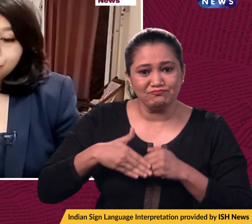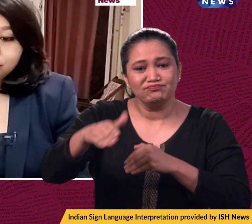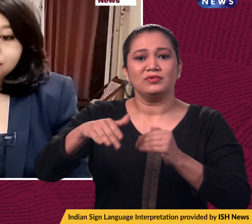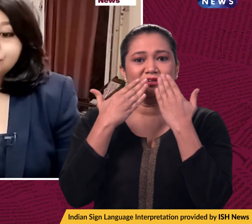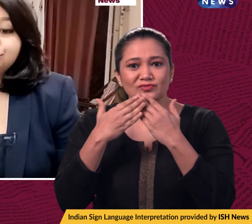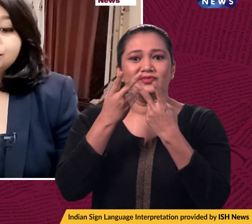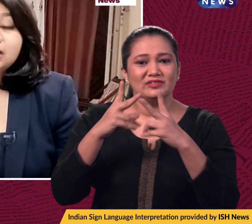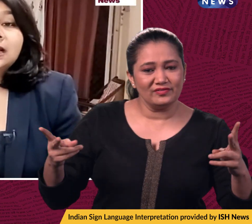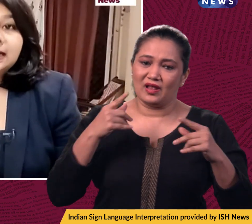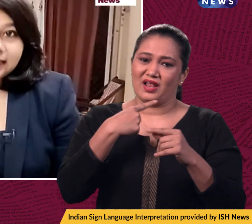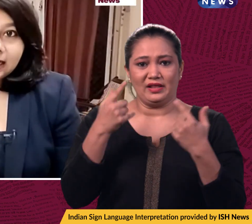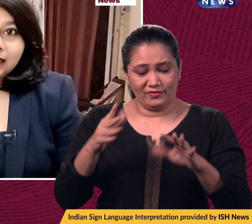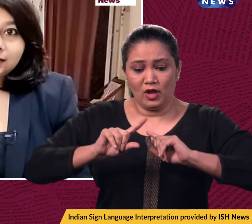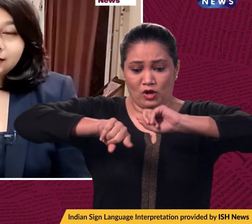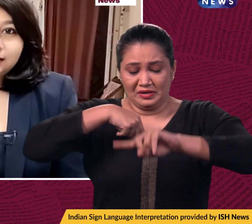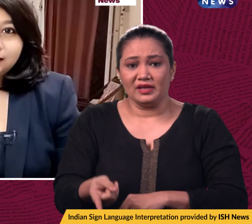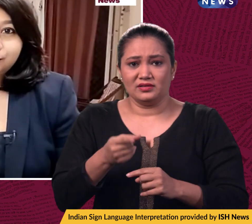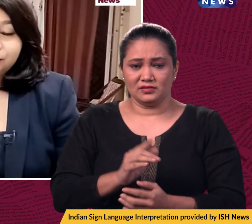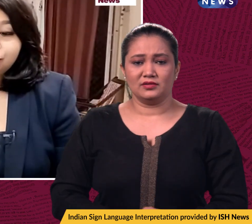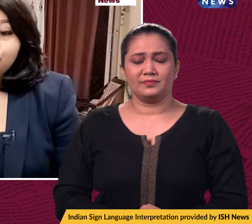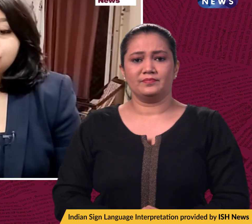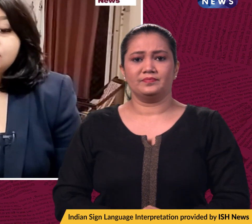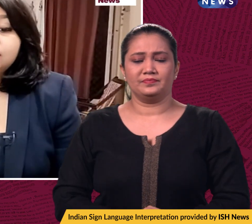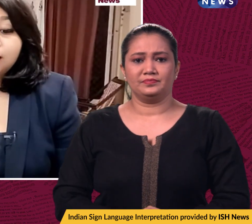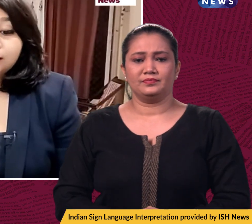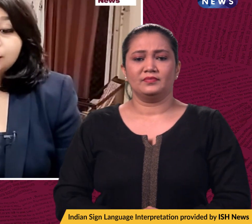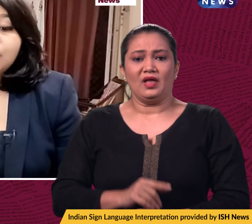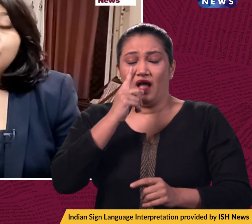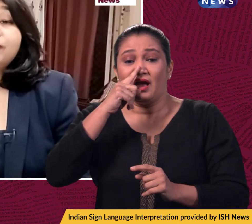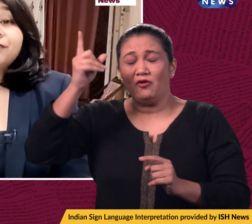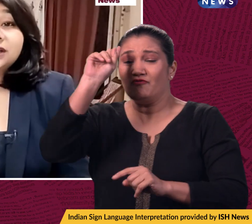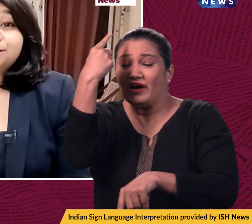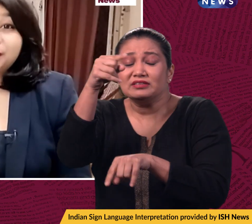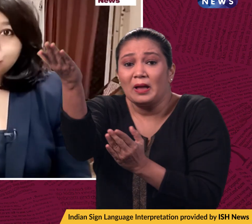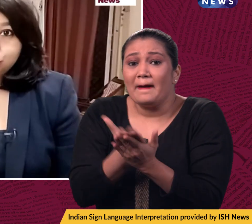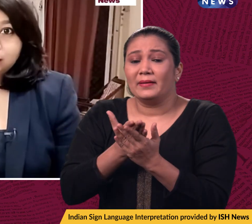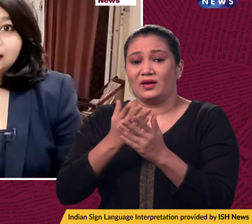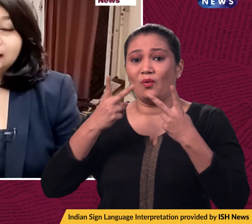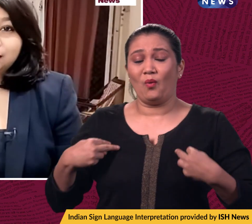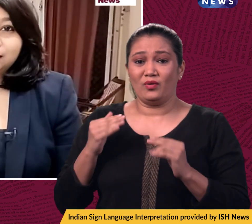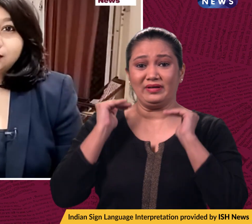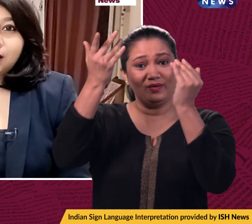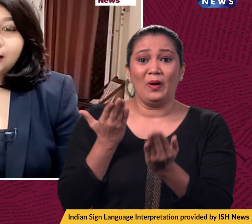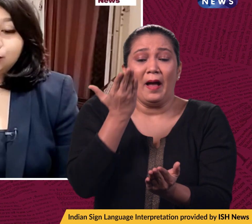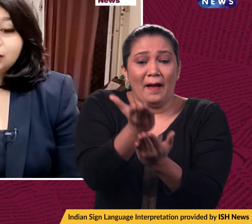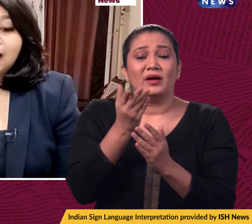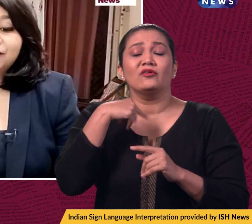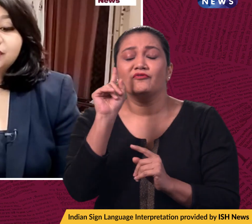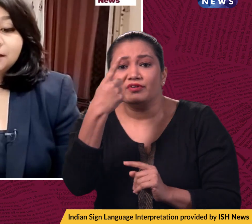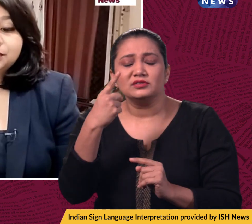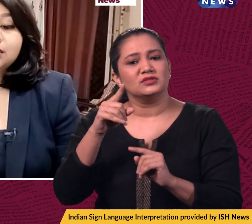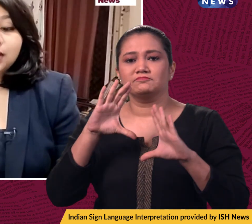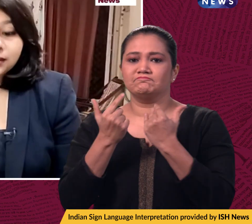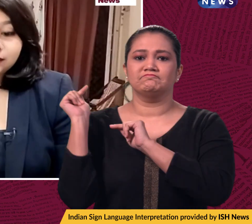in educational institutions. A day later, the Indian Express has reported that the girls who had first petitioned in the Karnataka High Court